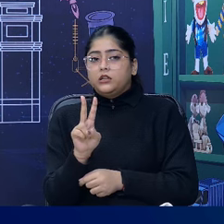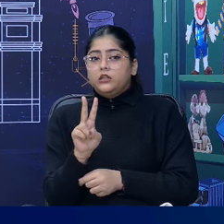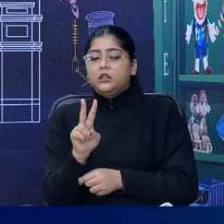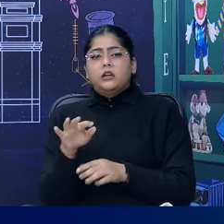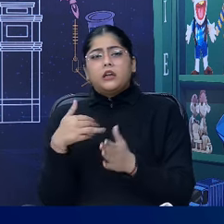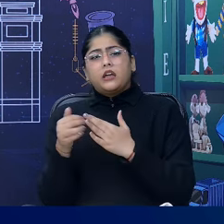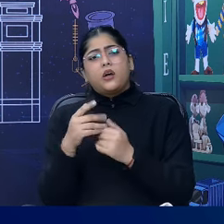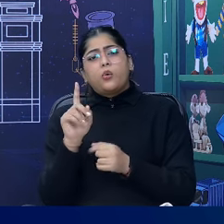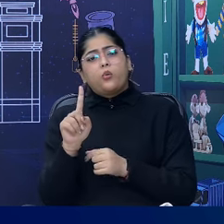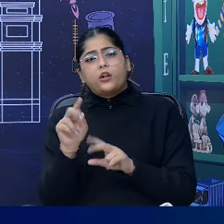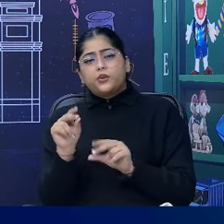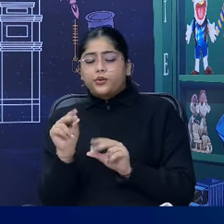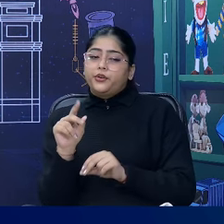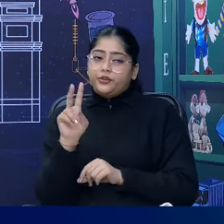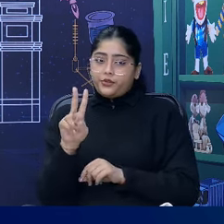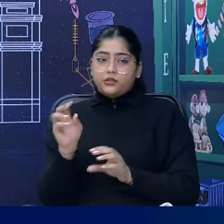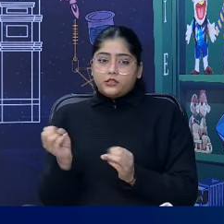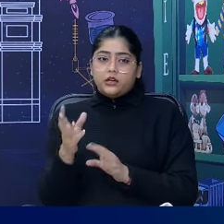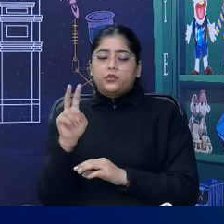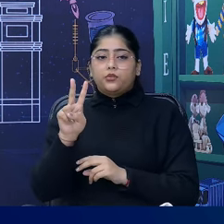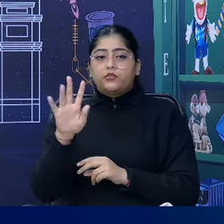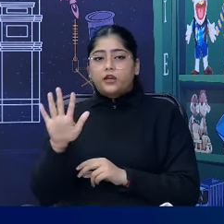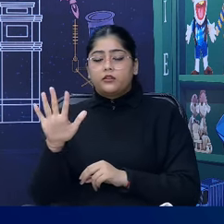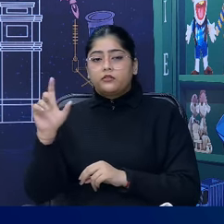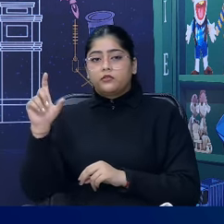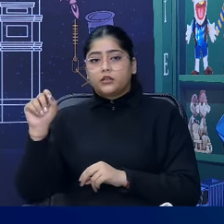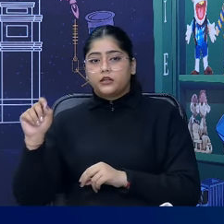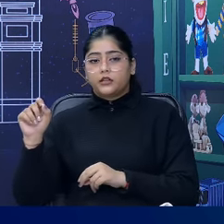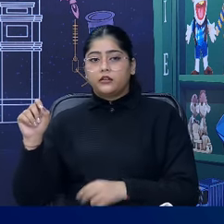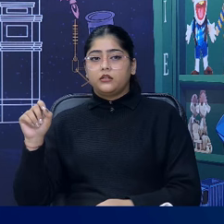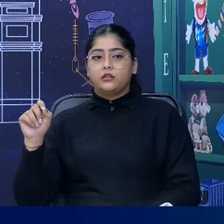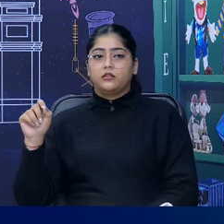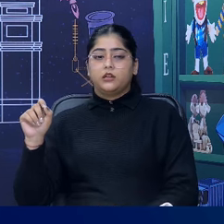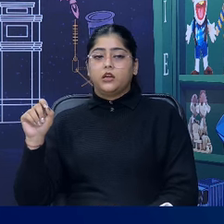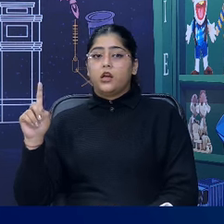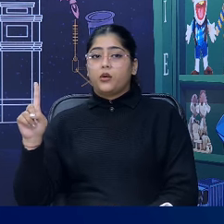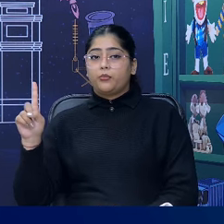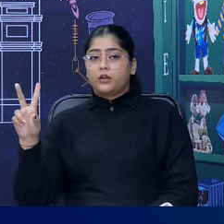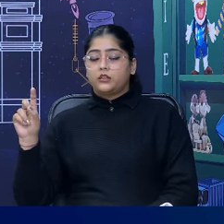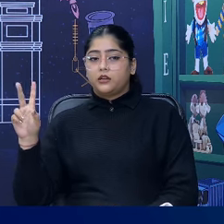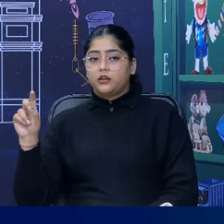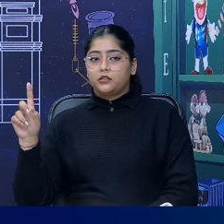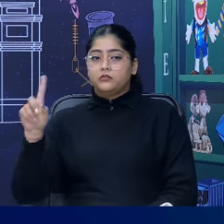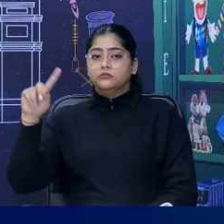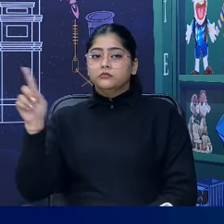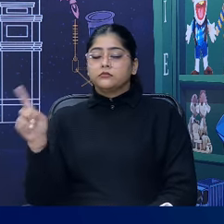every time, 5, 10. And be careful, children, in finite sets the number of elements